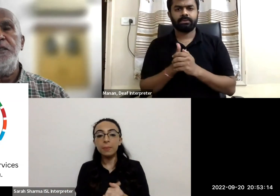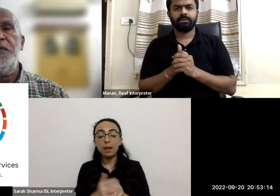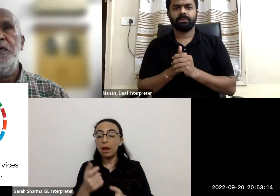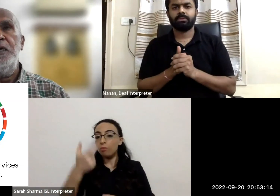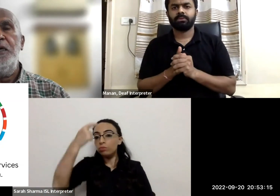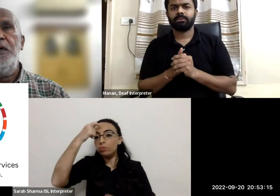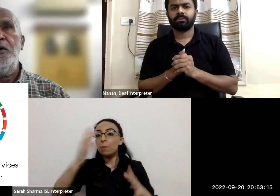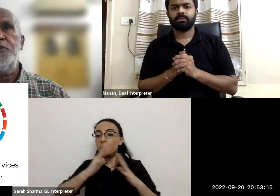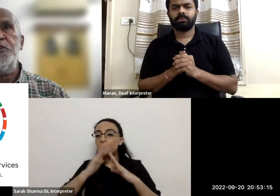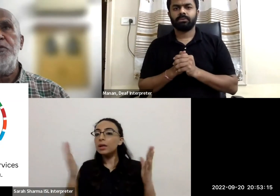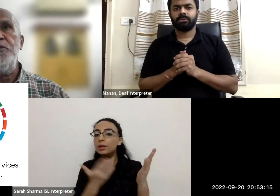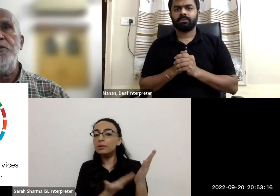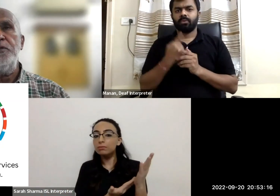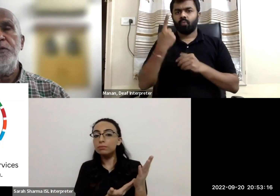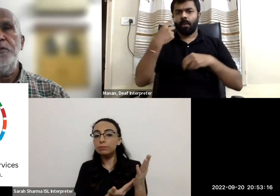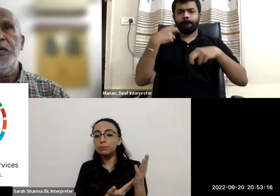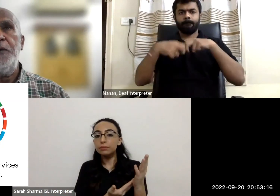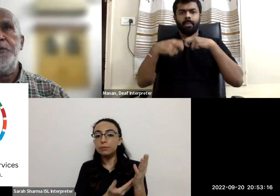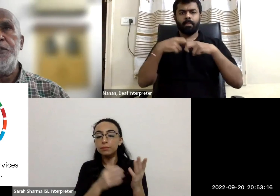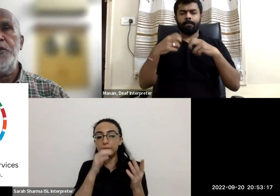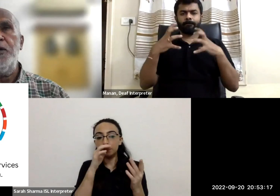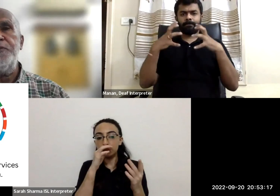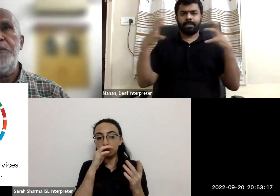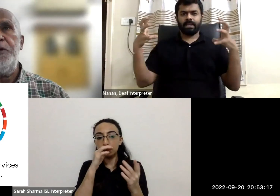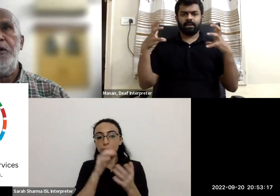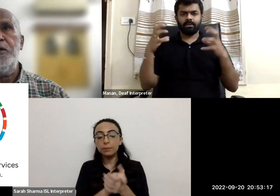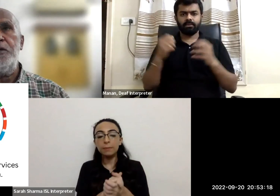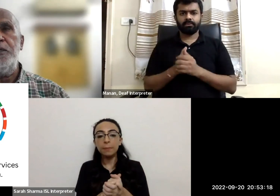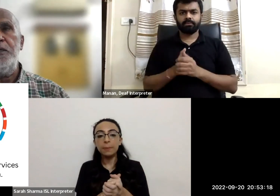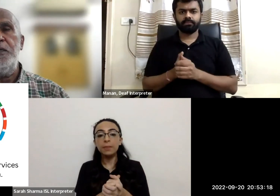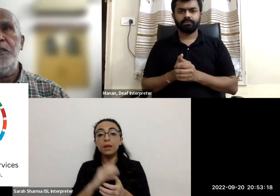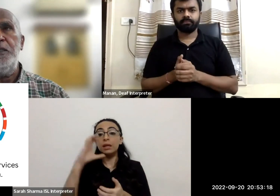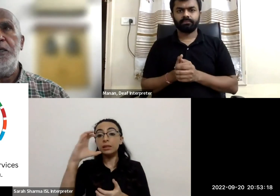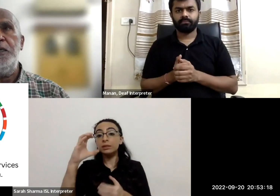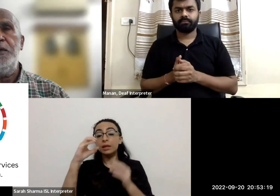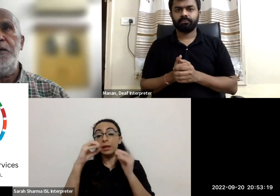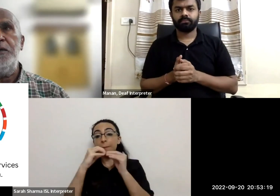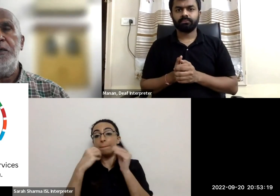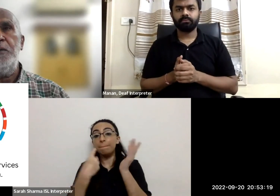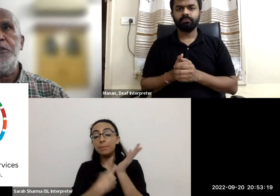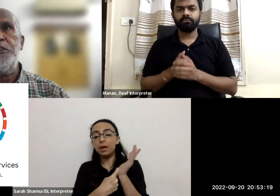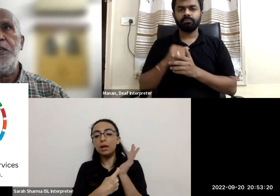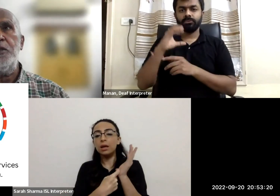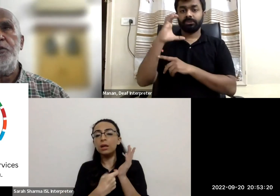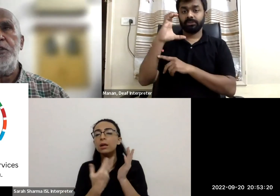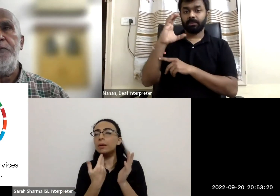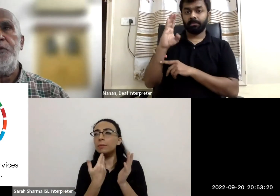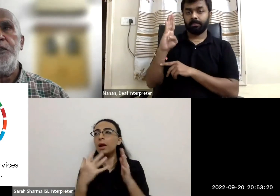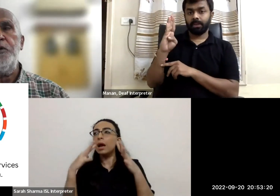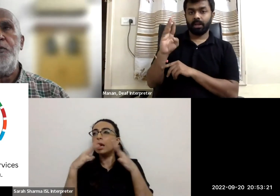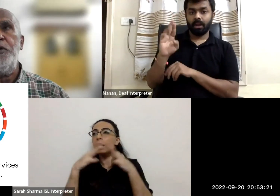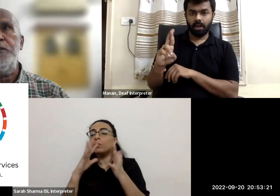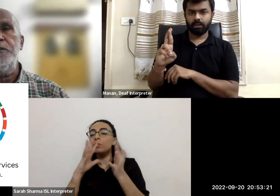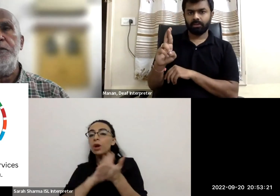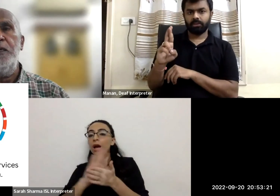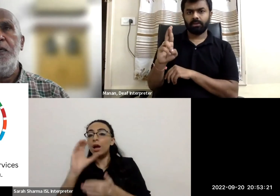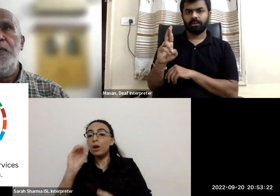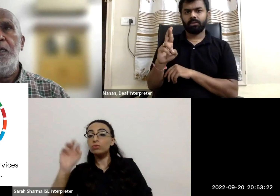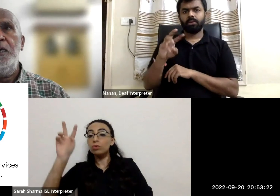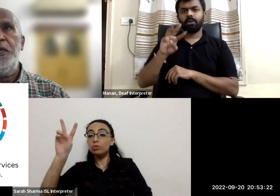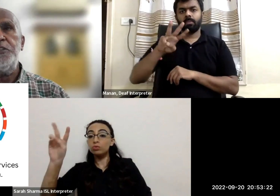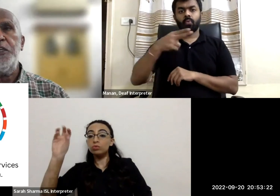concern, and also the absence of CBR in the WHO resolution of